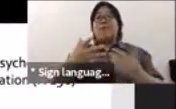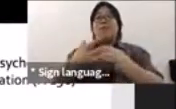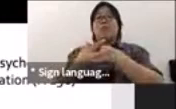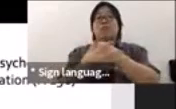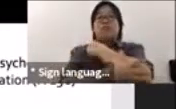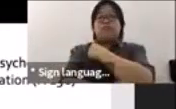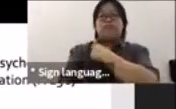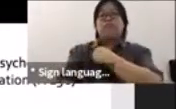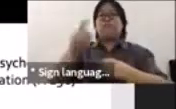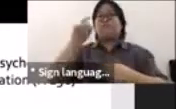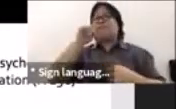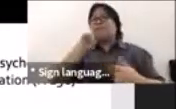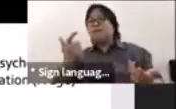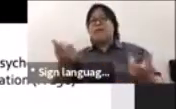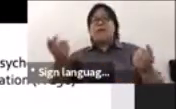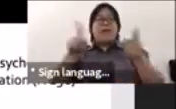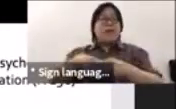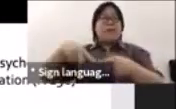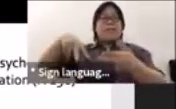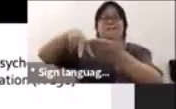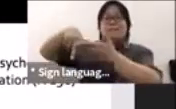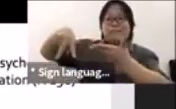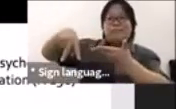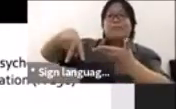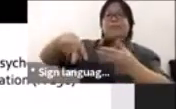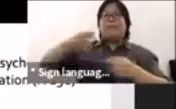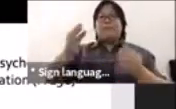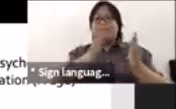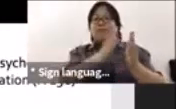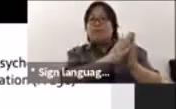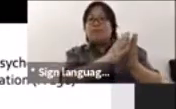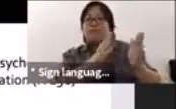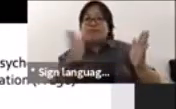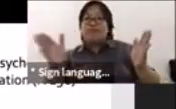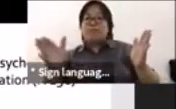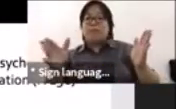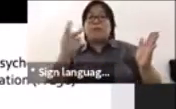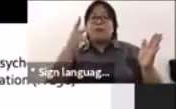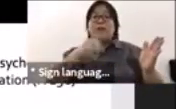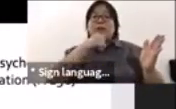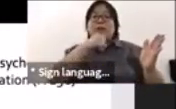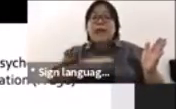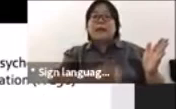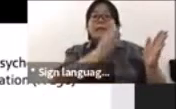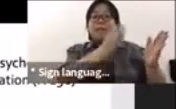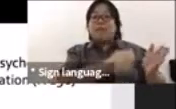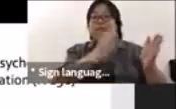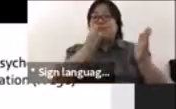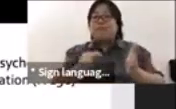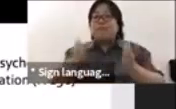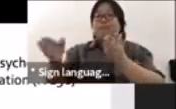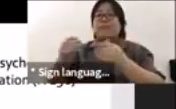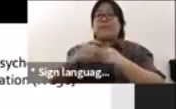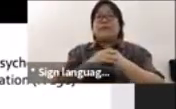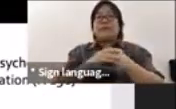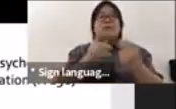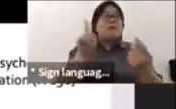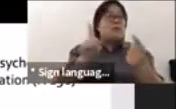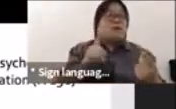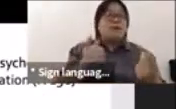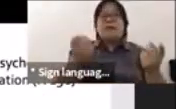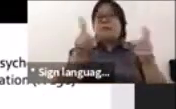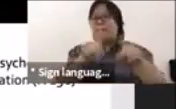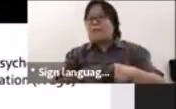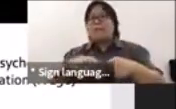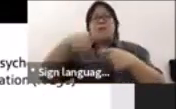their lower limb amputation. So if we're going across the ages, with increasing ages, see the red portion, this is increasing.